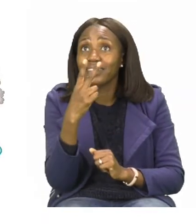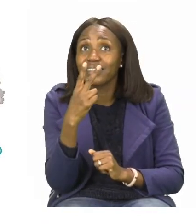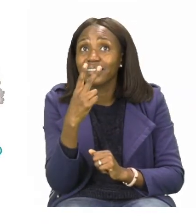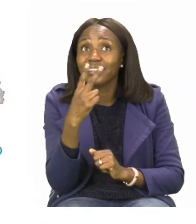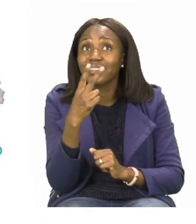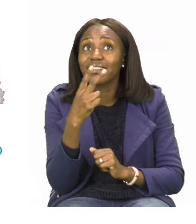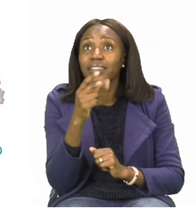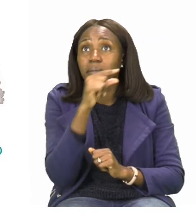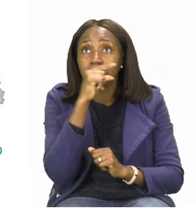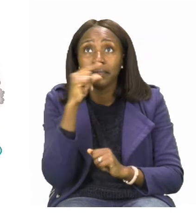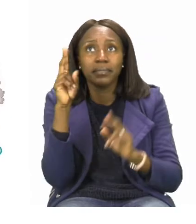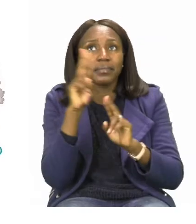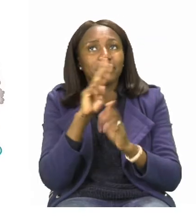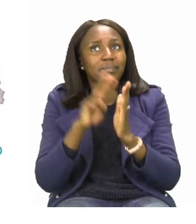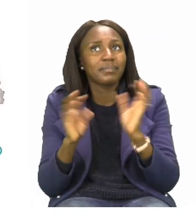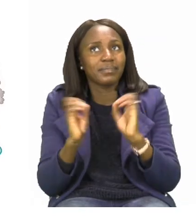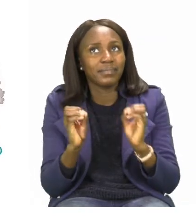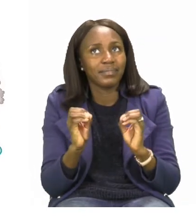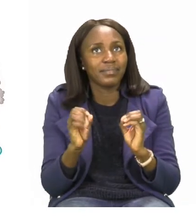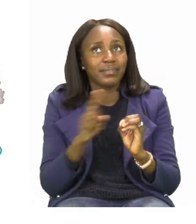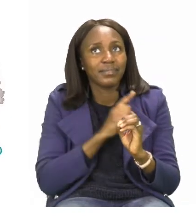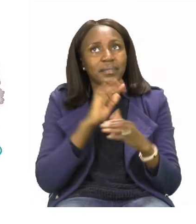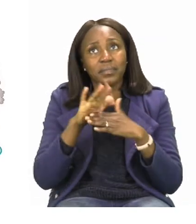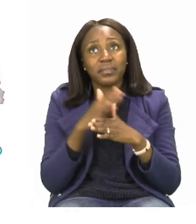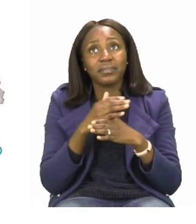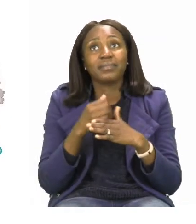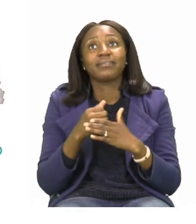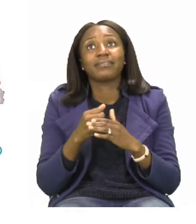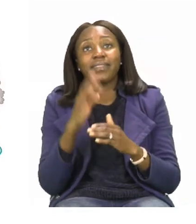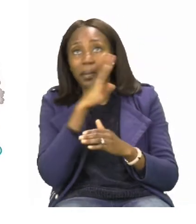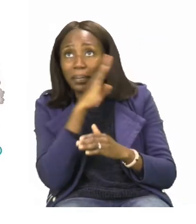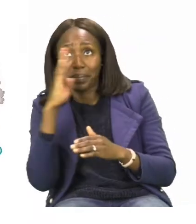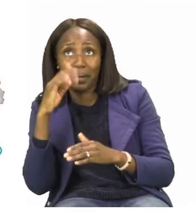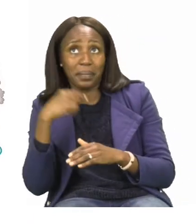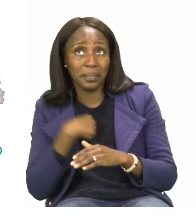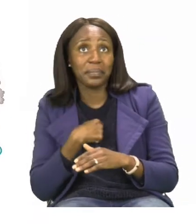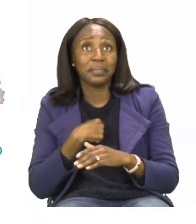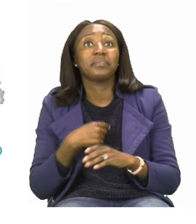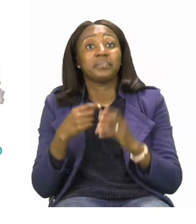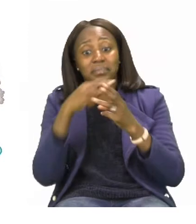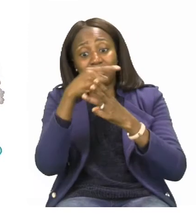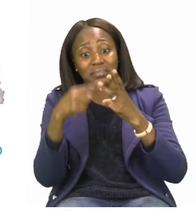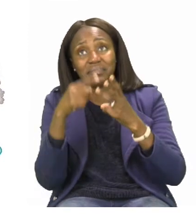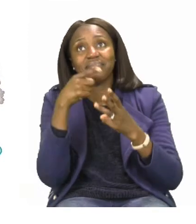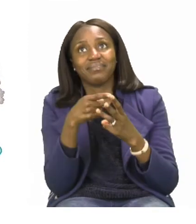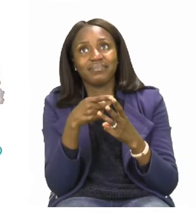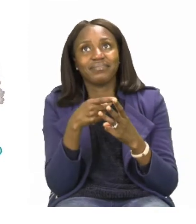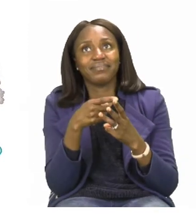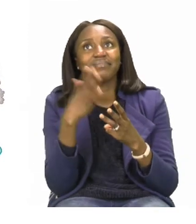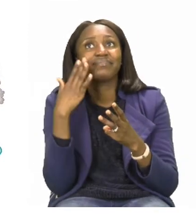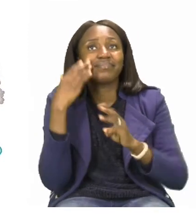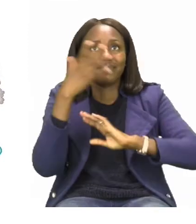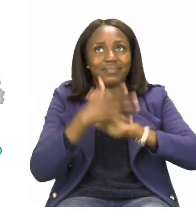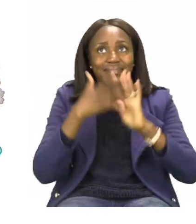names. That's because I'm trying to pretend like I am them. So if you are reading your dialogue,